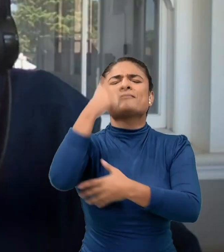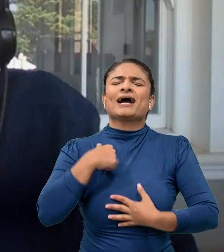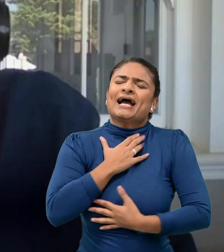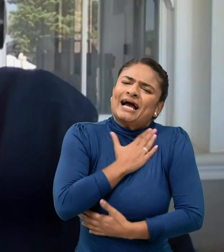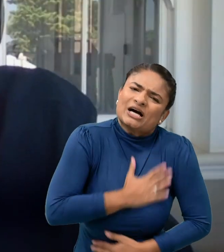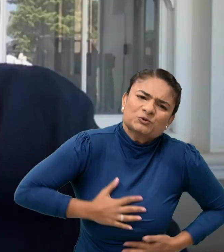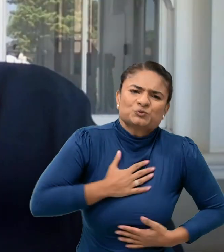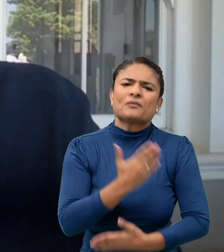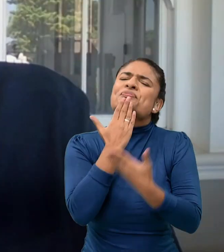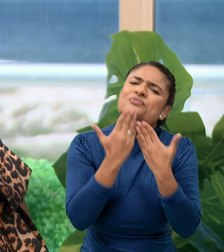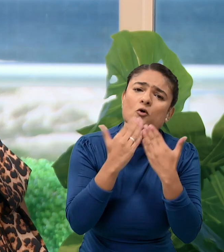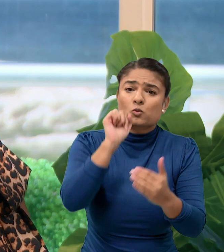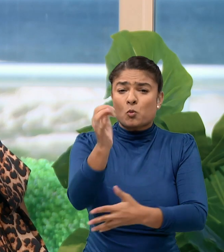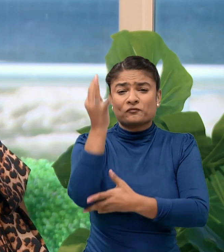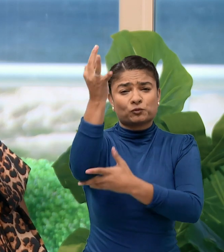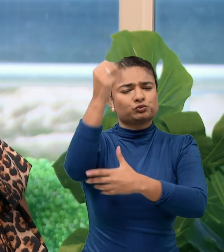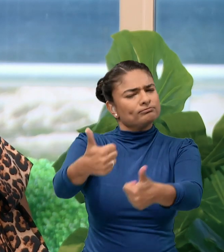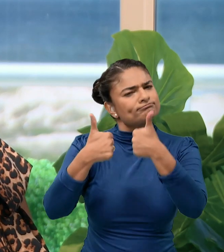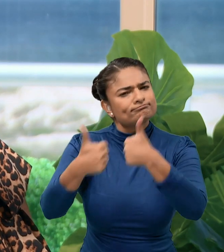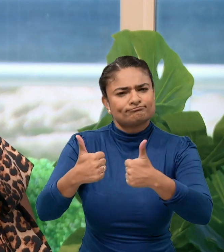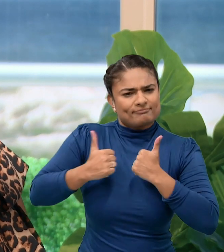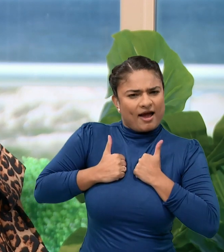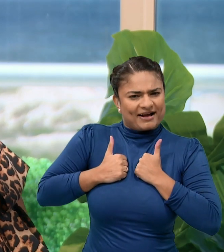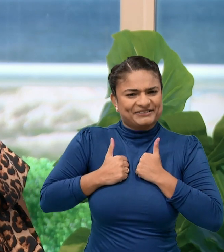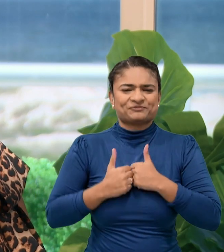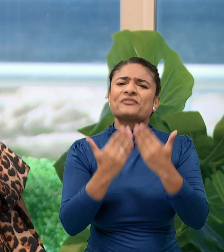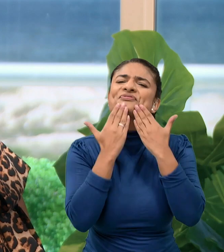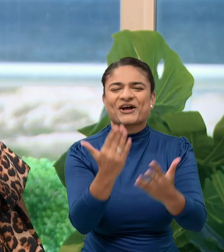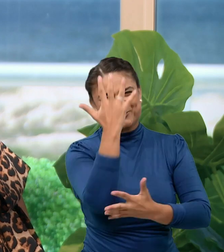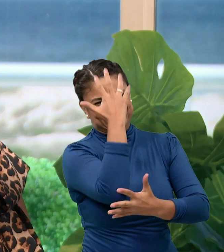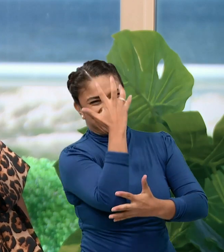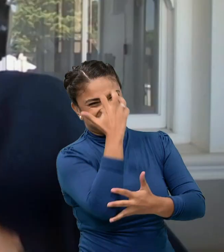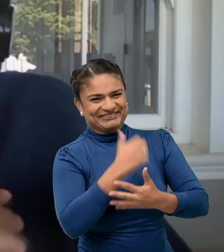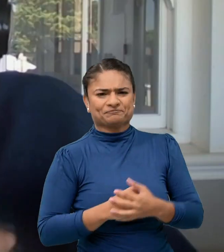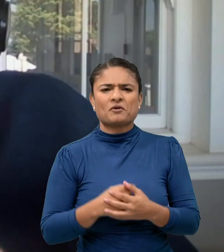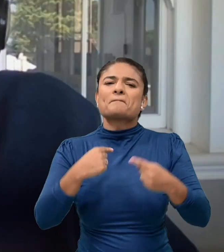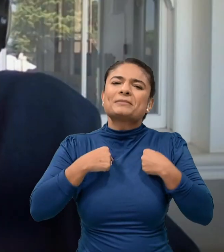talking with you, and thank you for your words of wisdom. We wish you all of the best for your future.